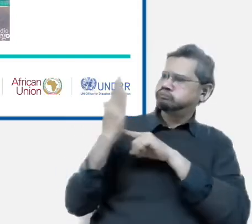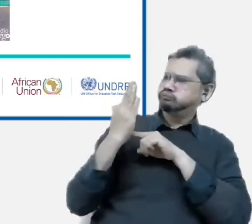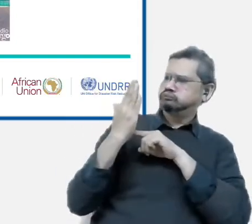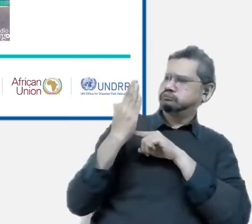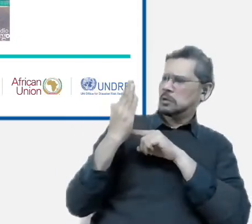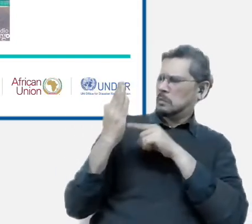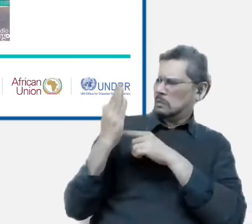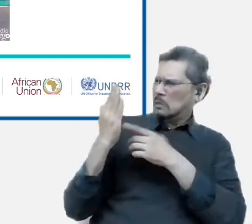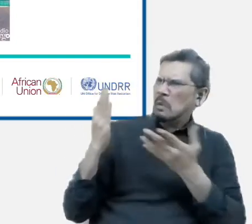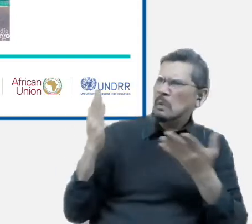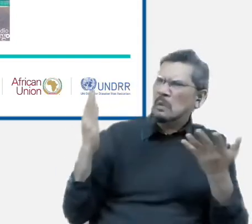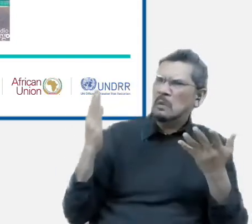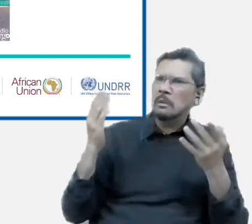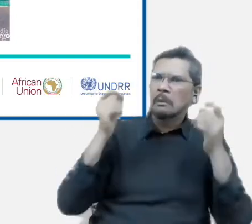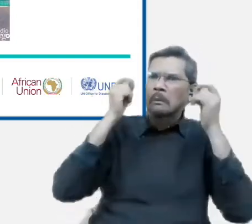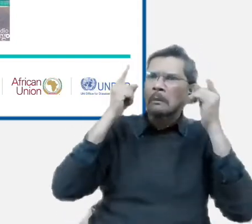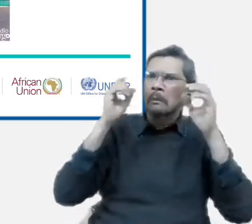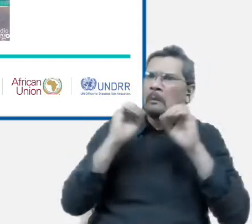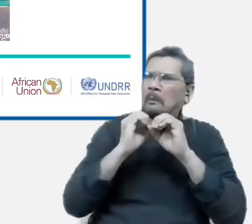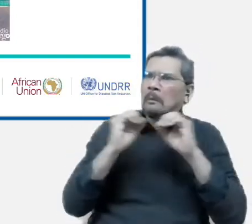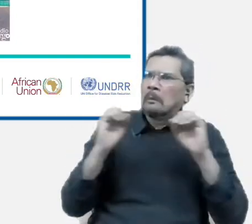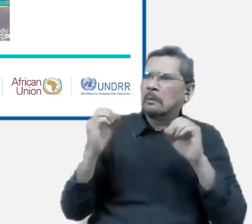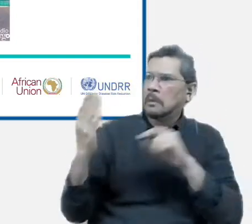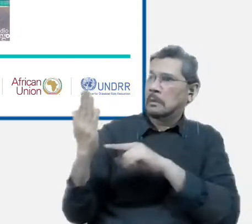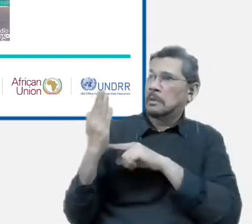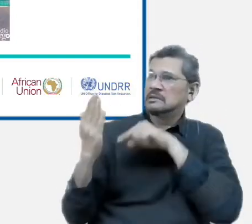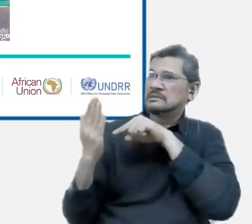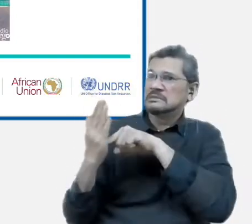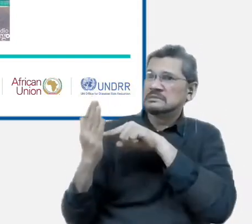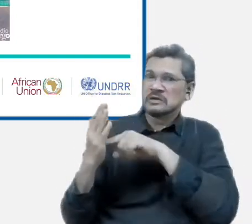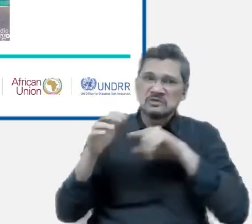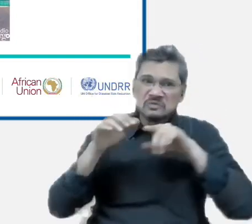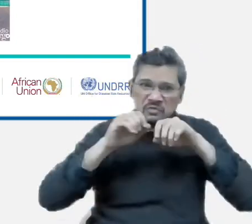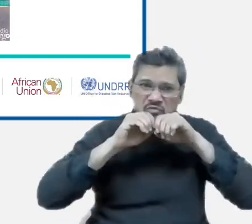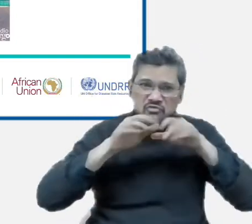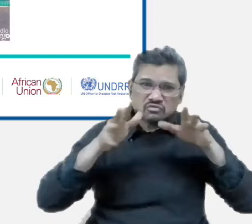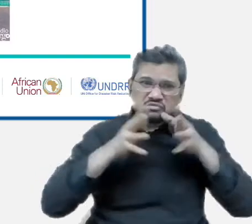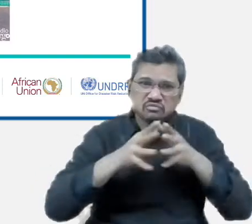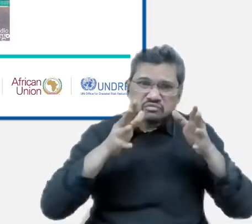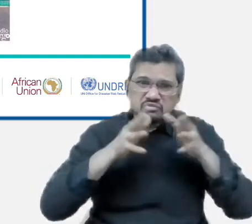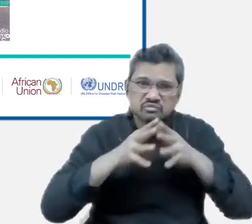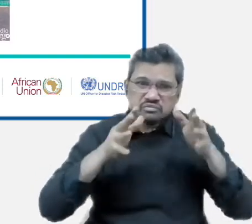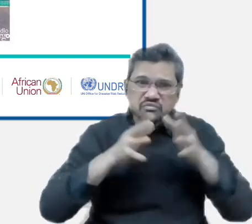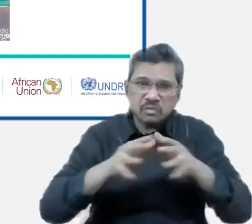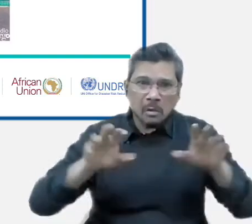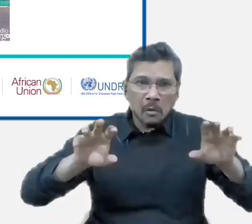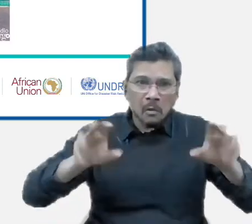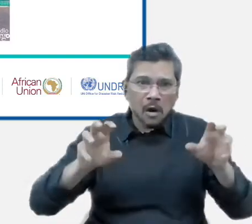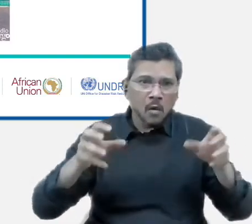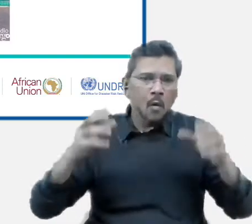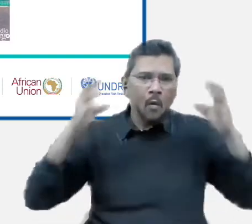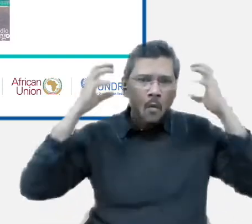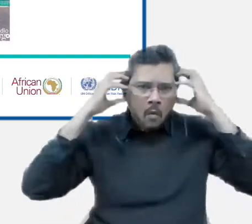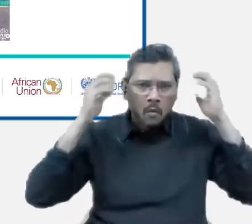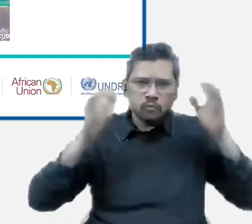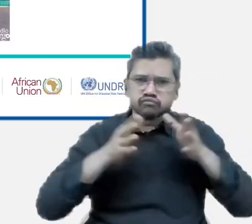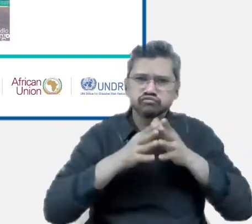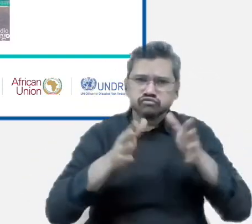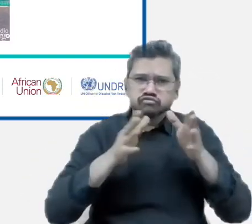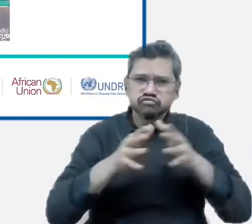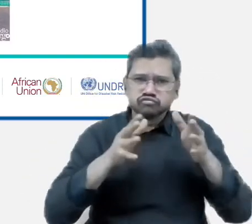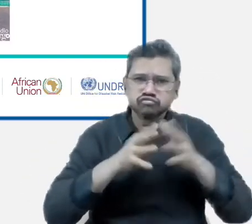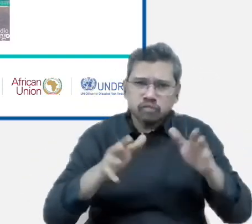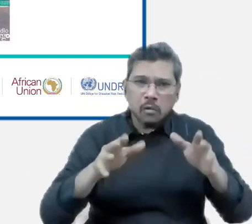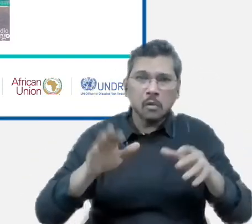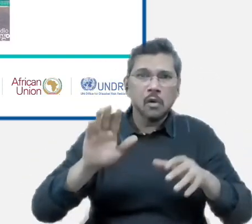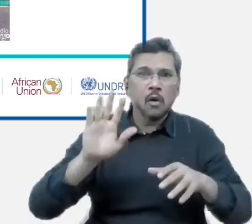language by the radio in a way that he understood he needed to act. And so in 2019, he received a forecast